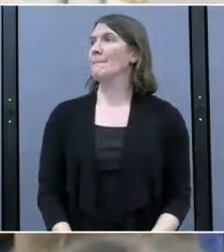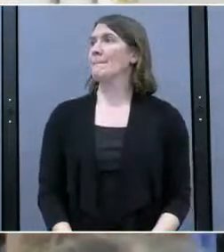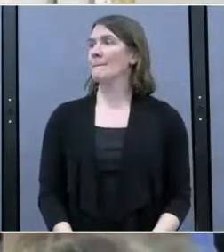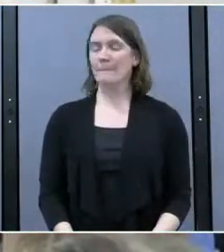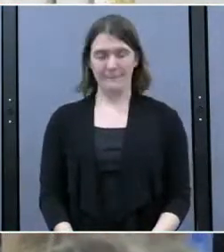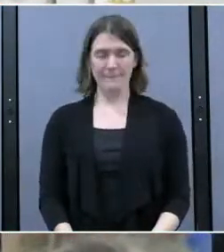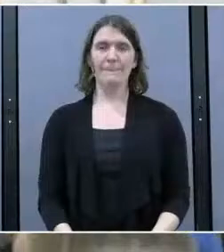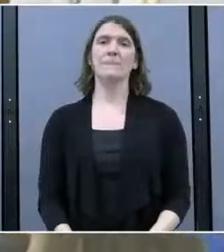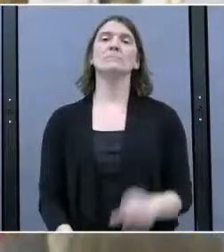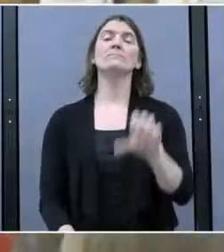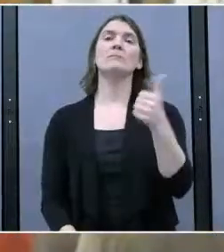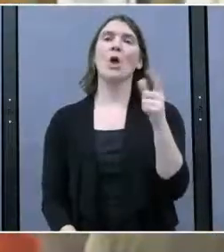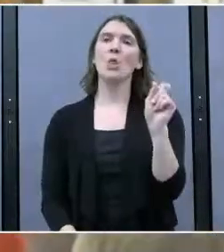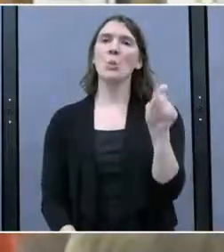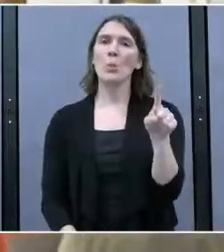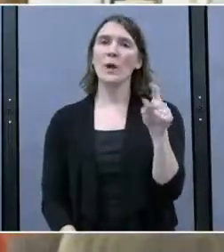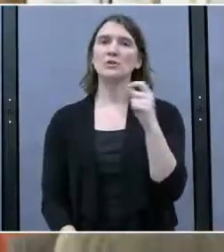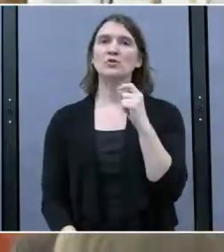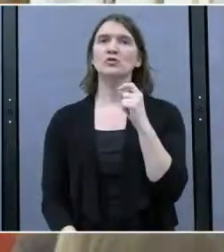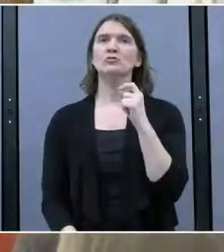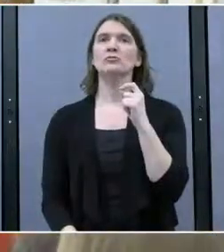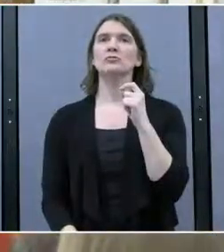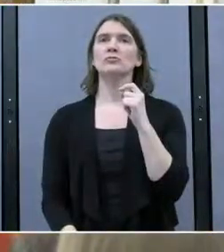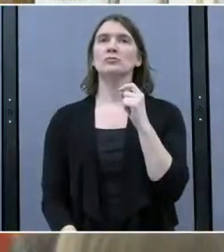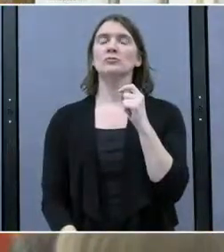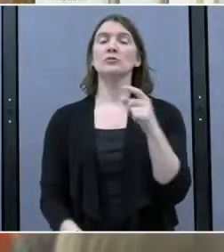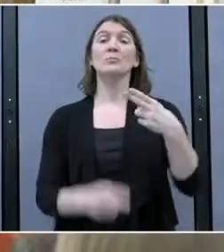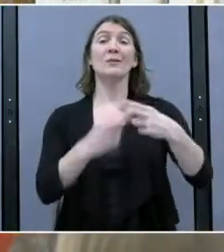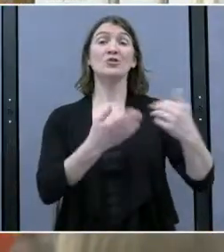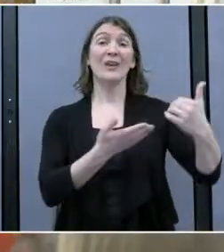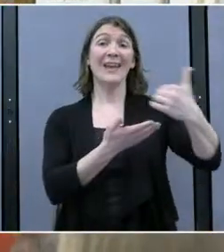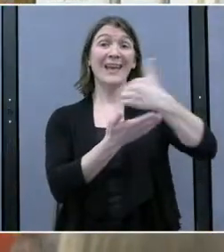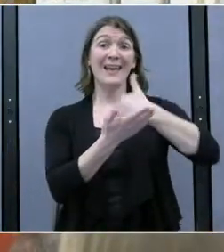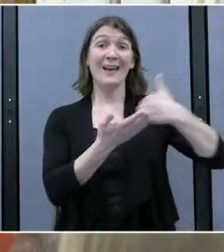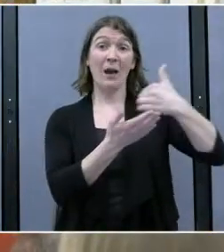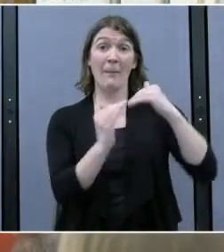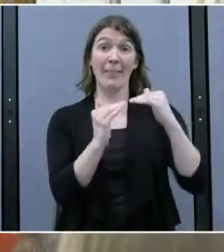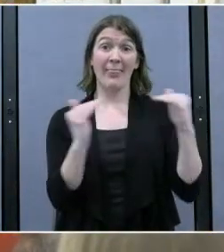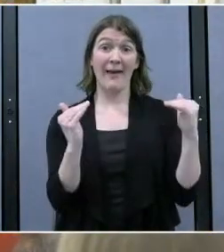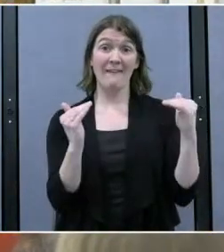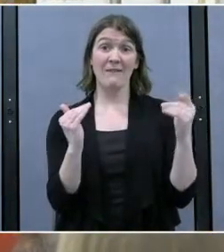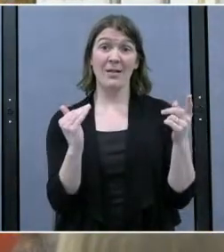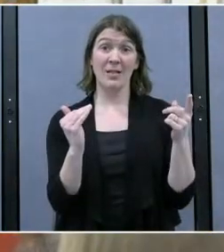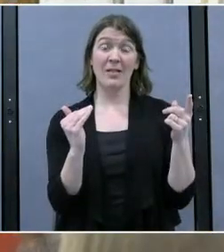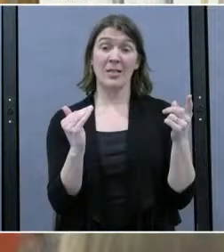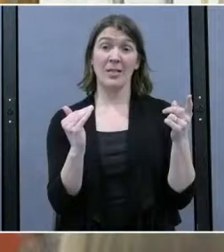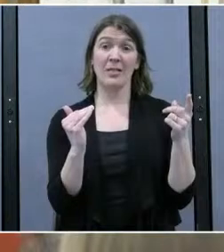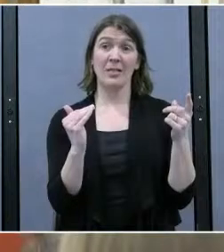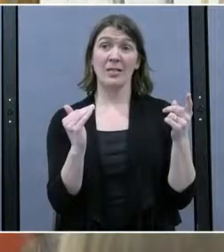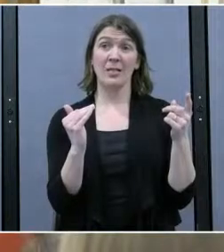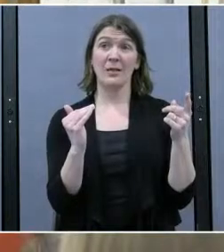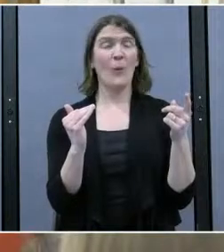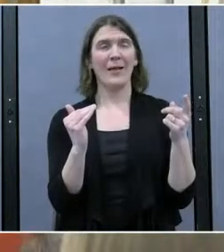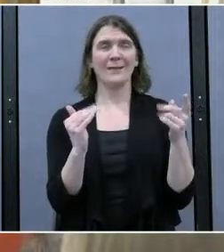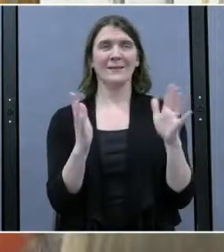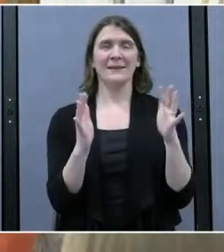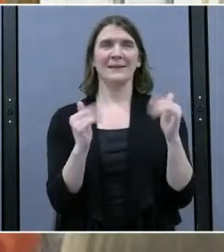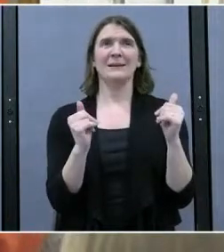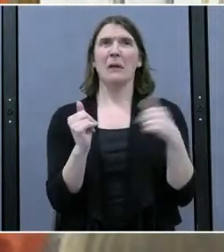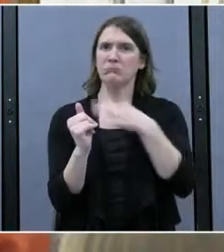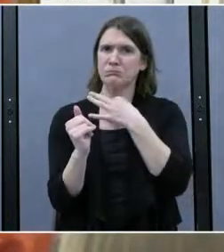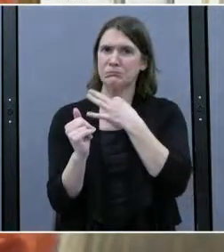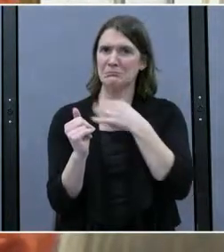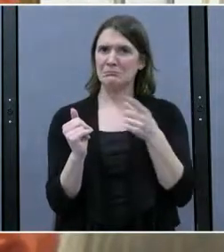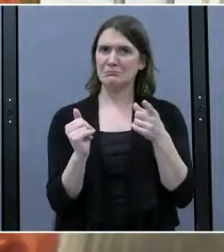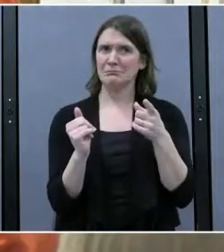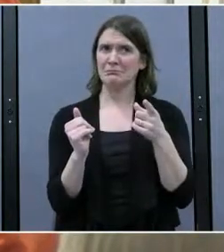Quick question. You mentioned the income levels. Well, you didn't mention, but I just want to know if you